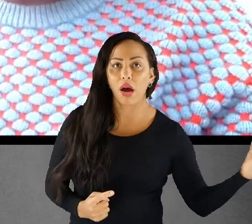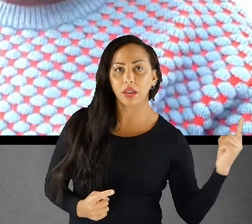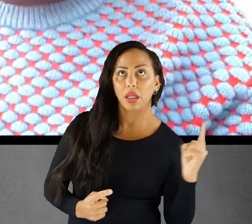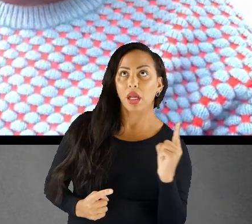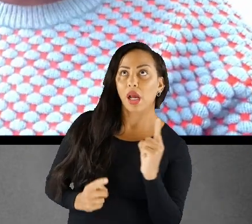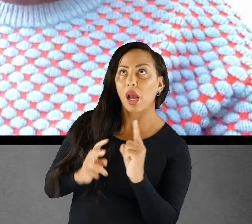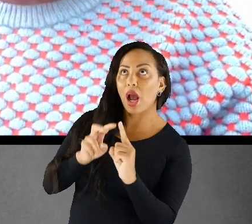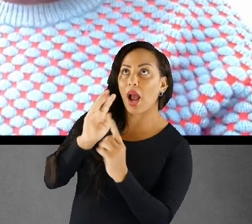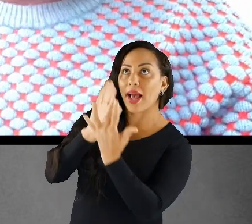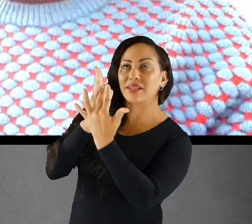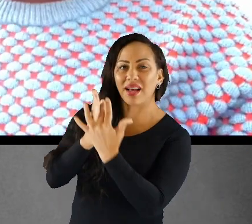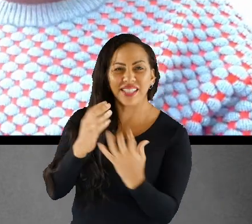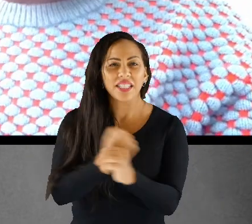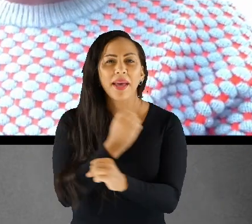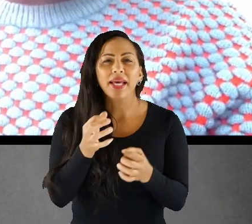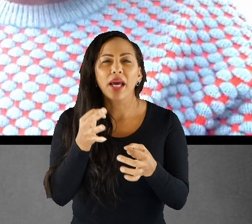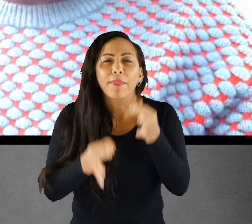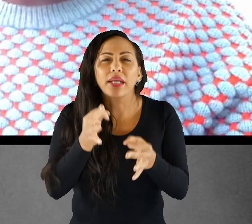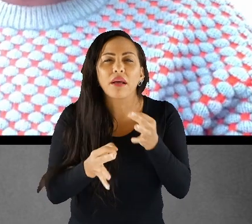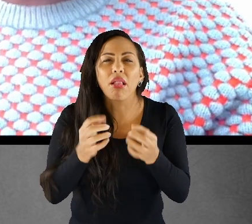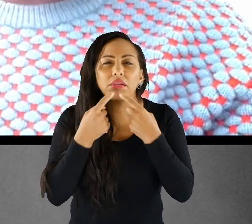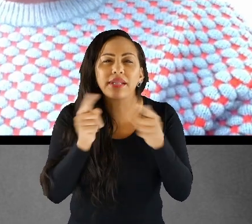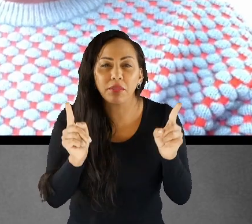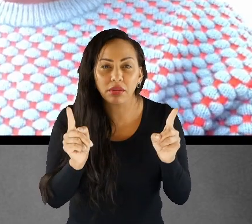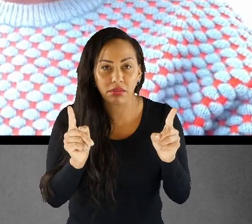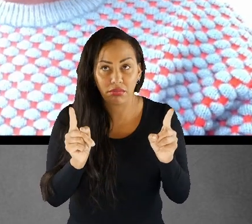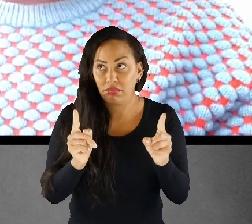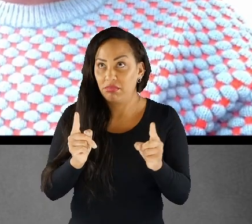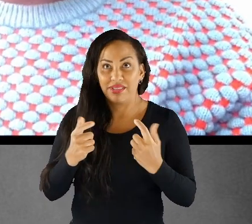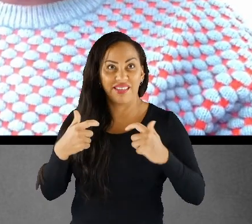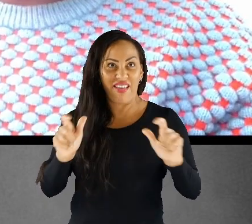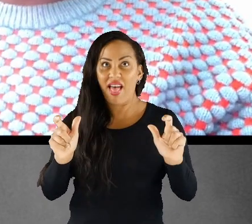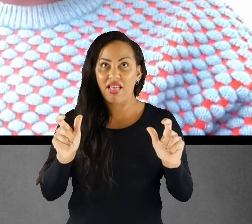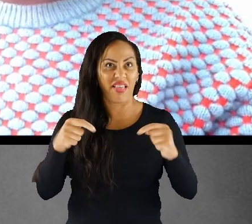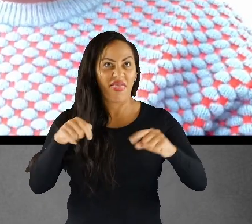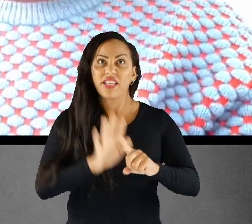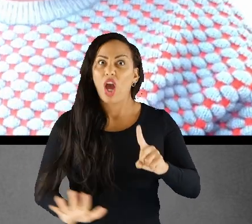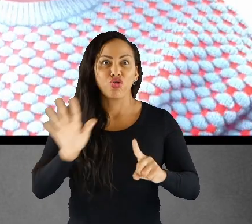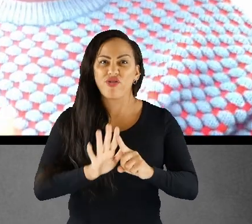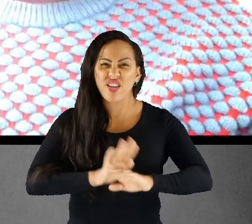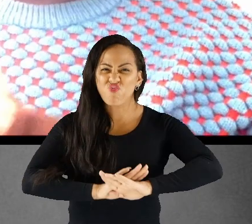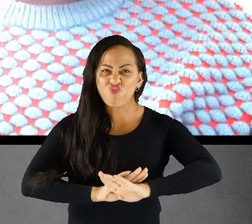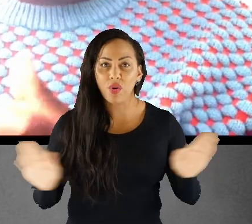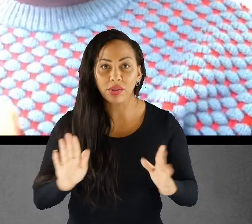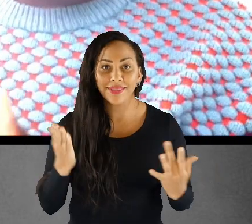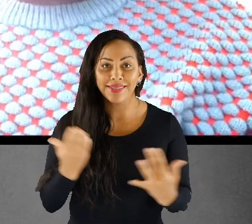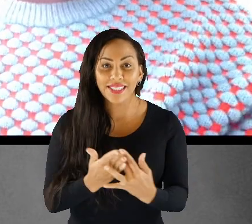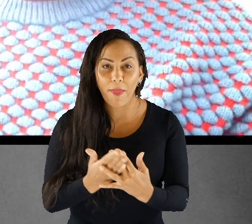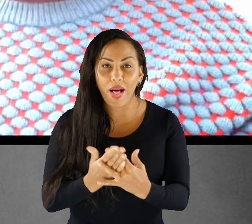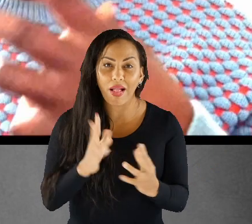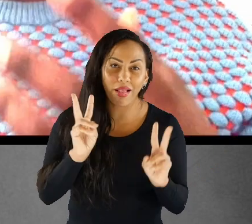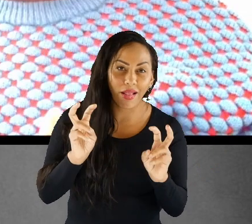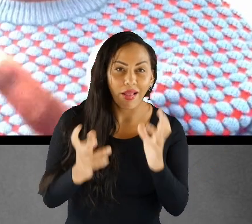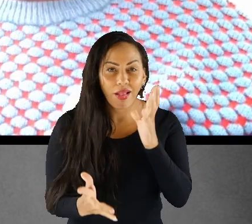political statement as well that we're still not accessible in this country. And so I'm kind of playing with